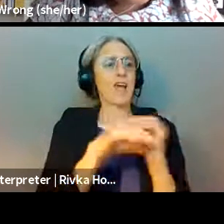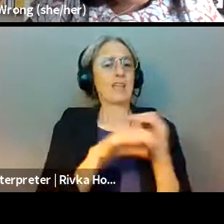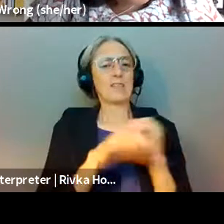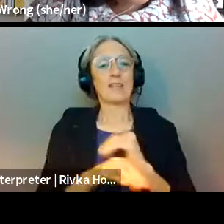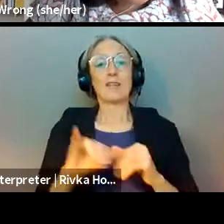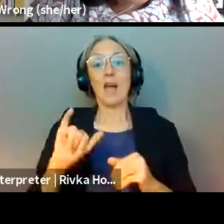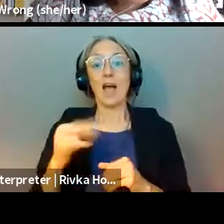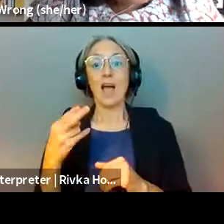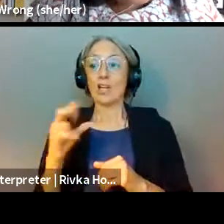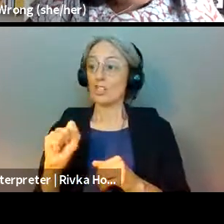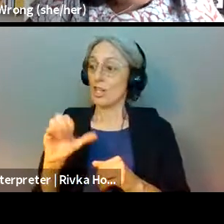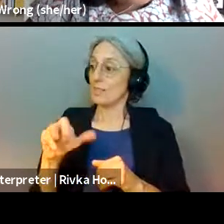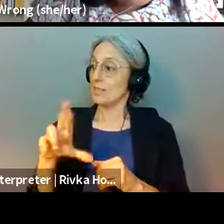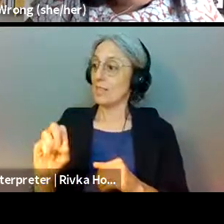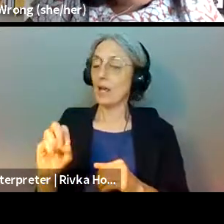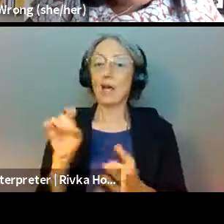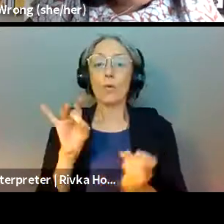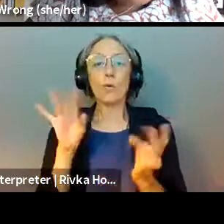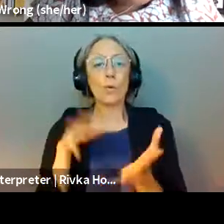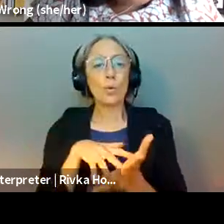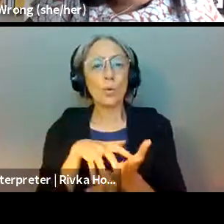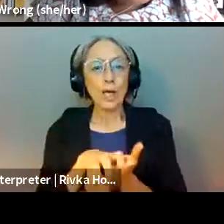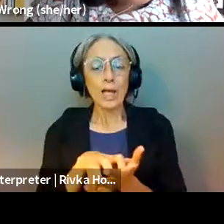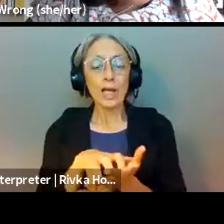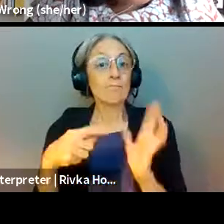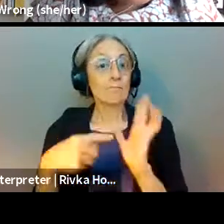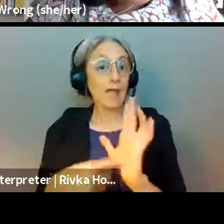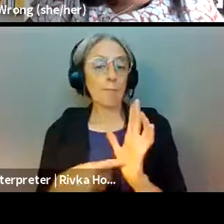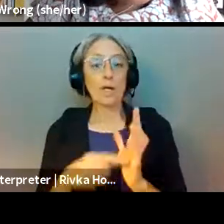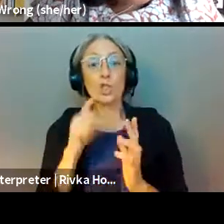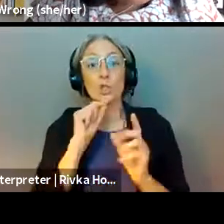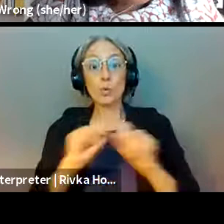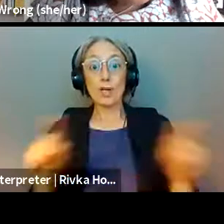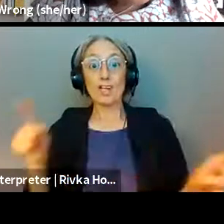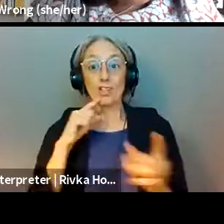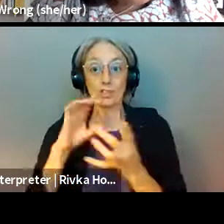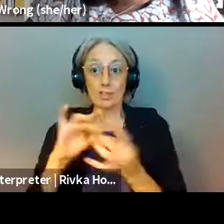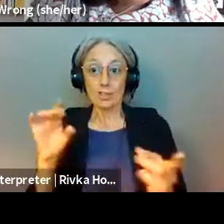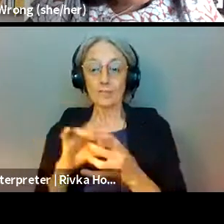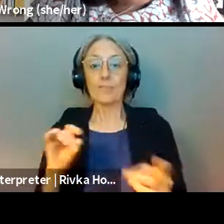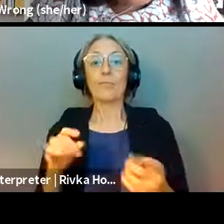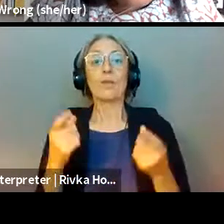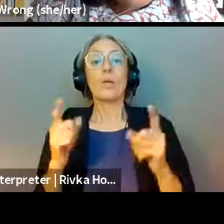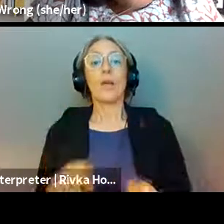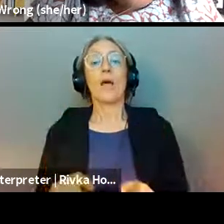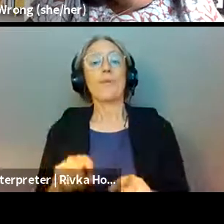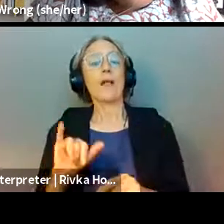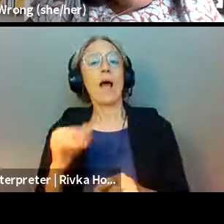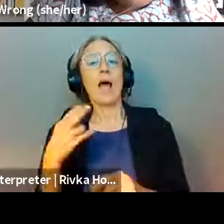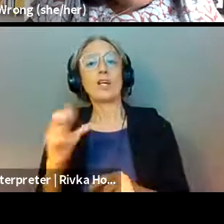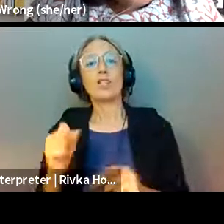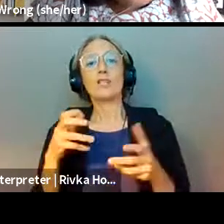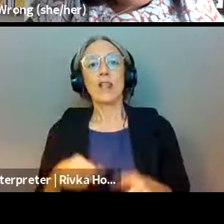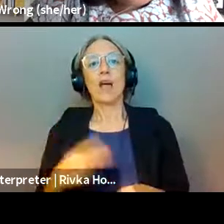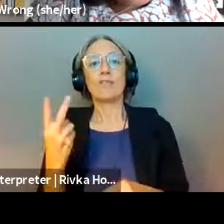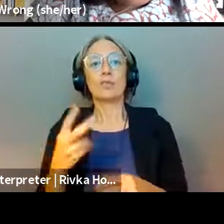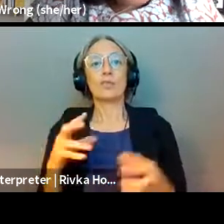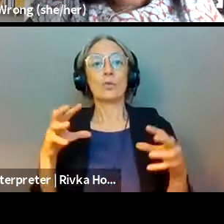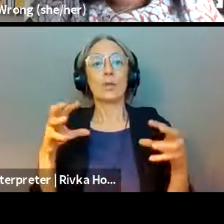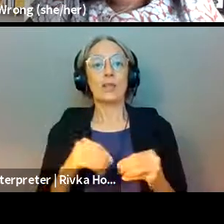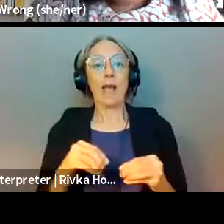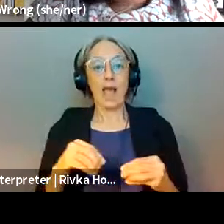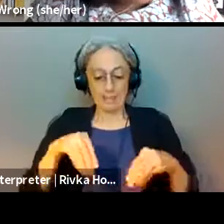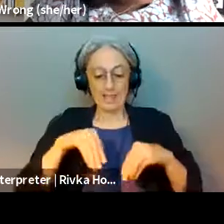is, someone recently shared on Twitter that IHS left 2 clamps in their abdomen and it was only discovered 18 years